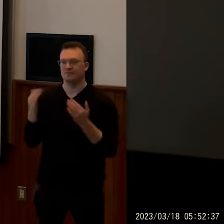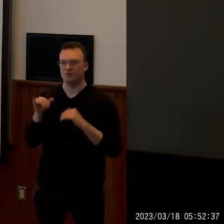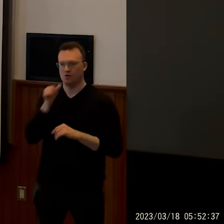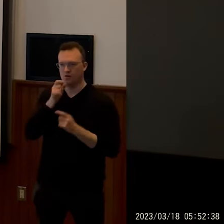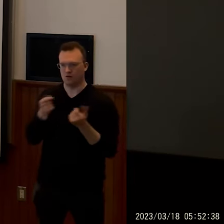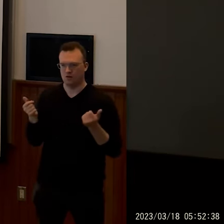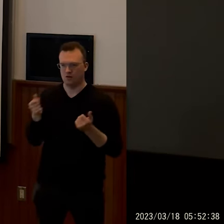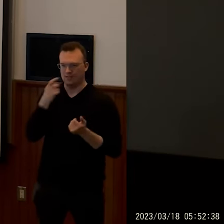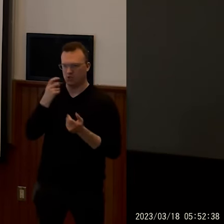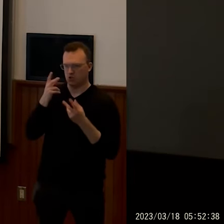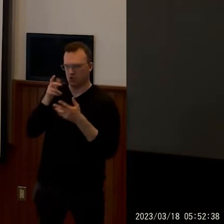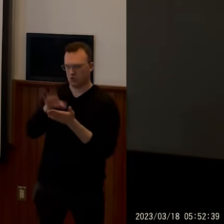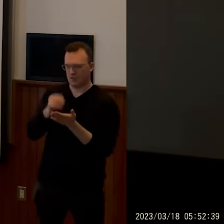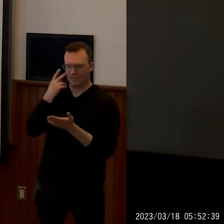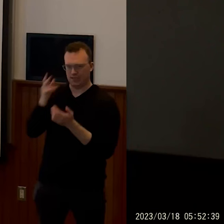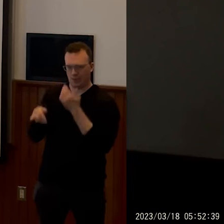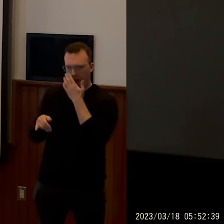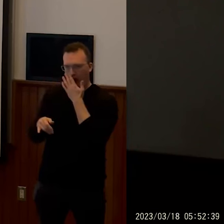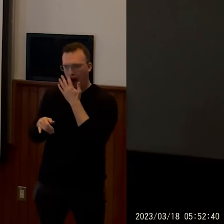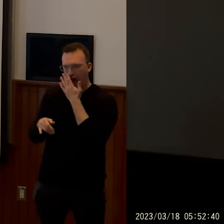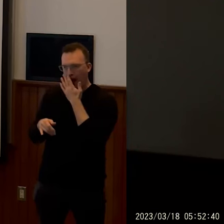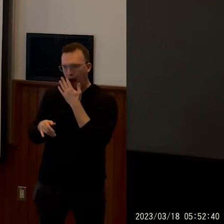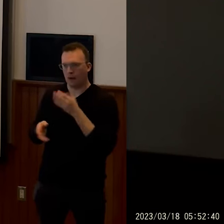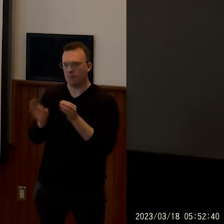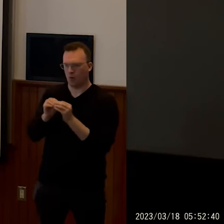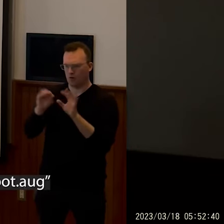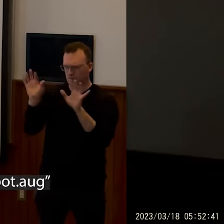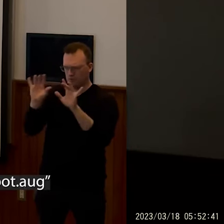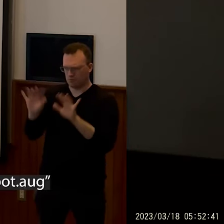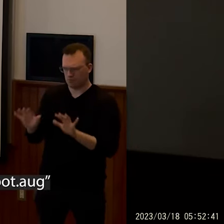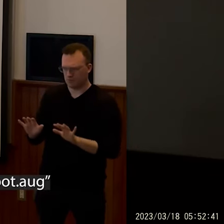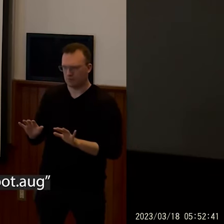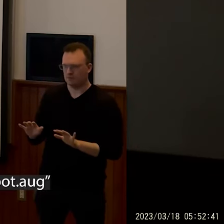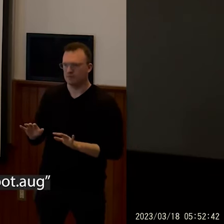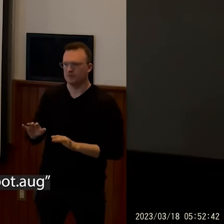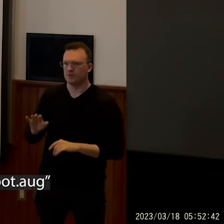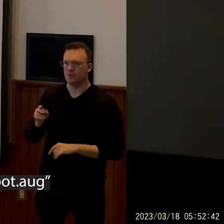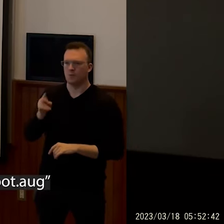crossed out, just learn to see it. More graffiti. Report him at